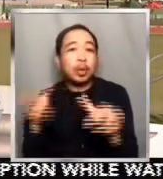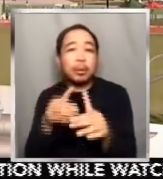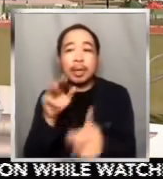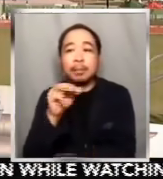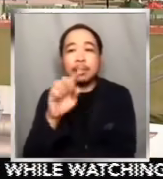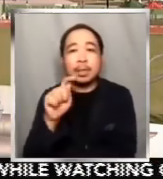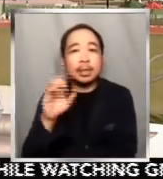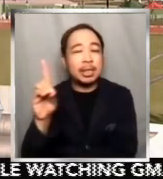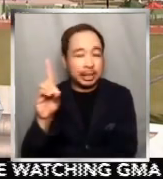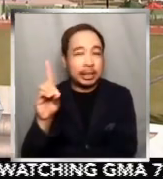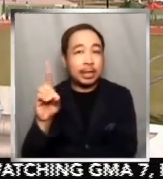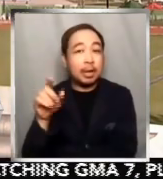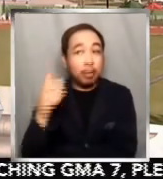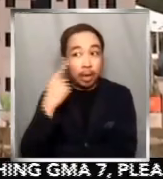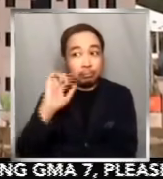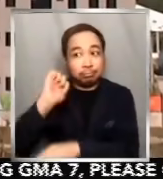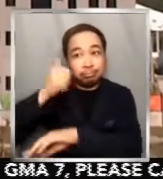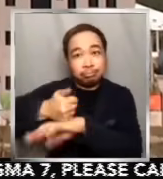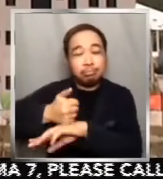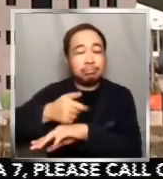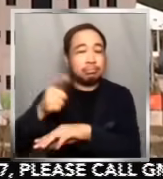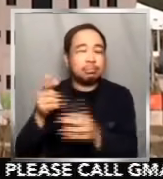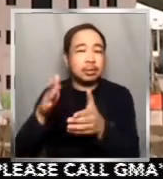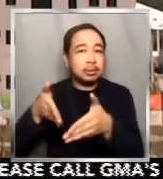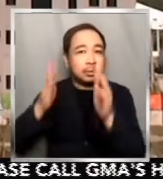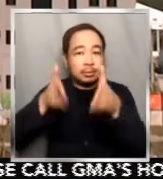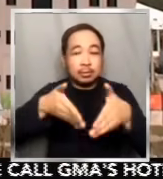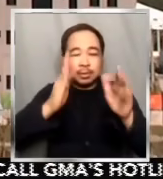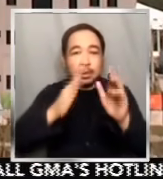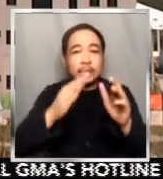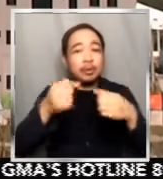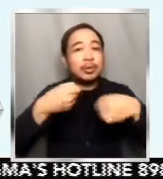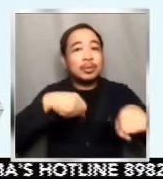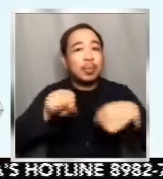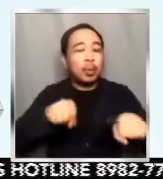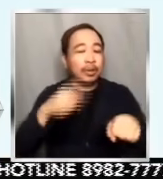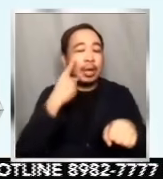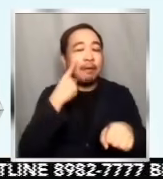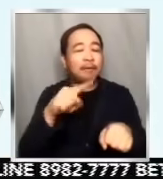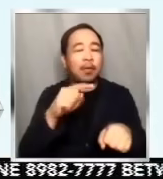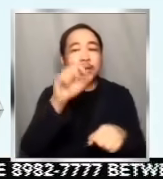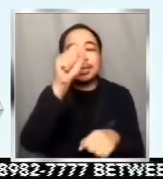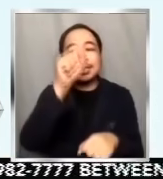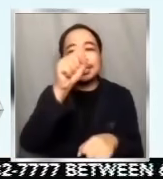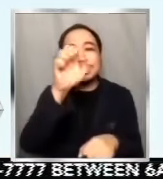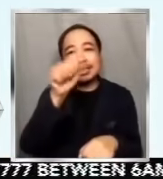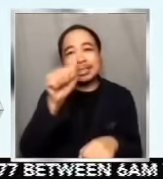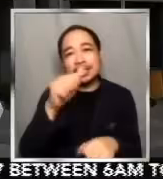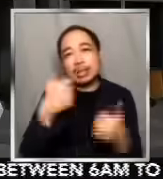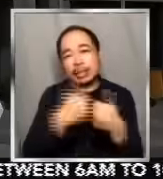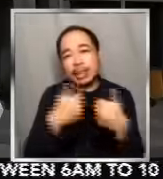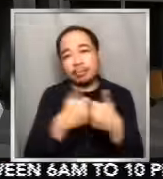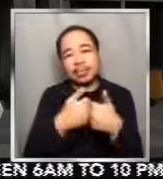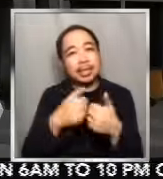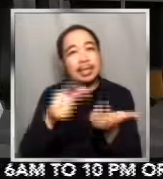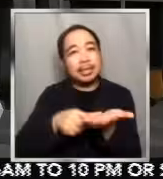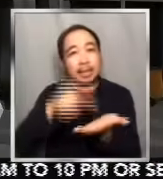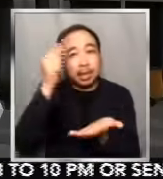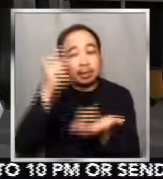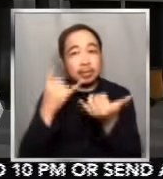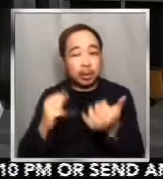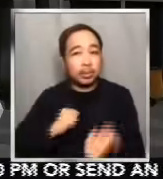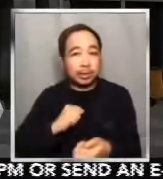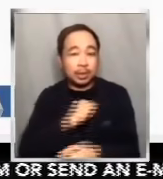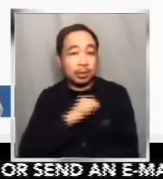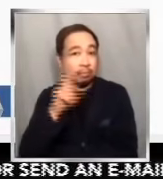sa pagpapatayo ng mga sports facilities para sa SEA Games sa New Clark City sa Tarlac. Kaya nais ni Senador Risa Hontiveros imbestigahan ito